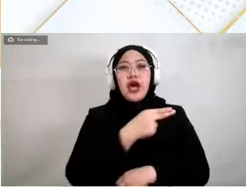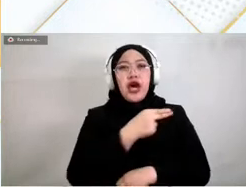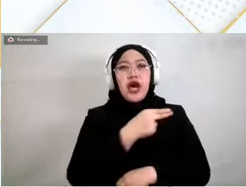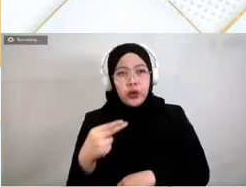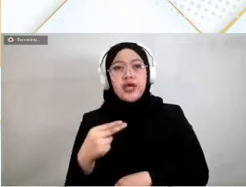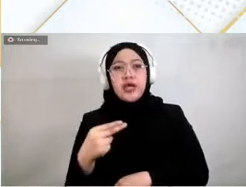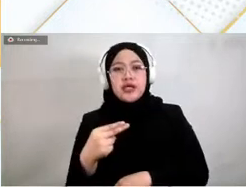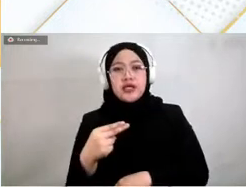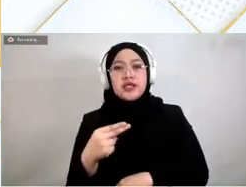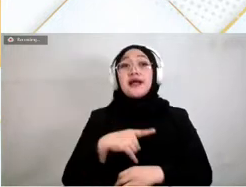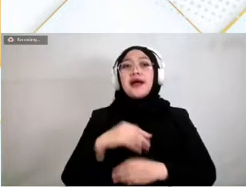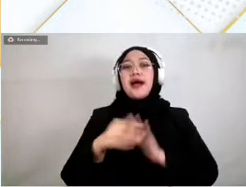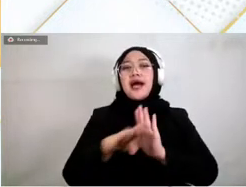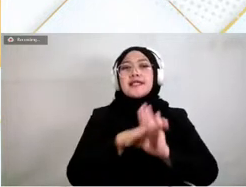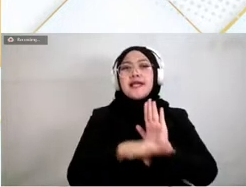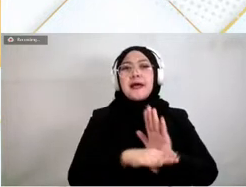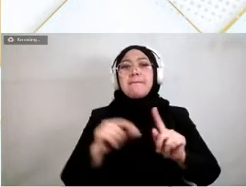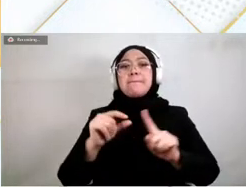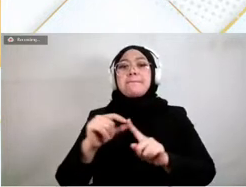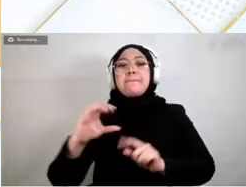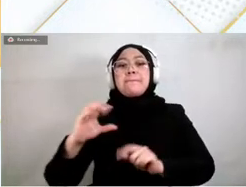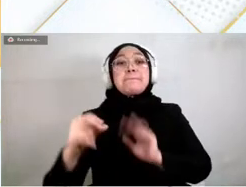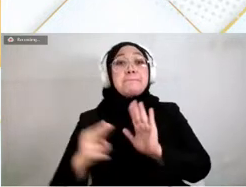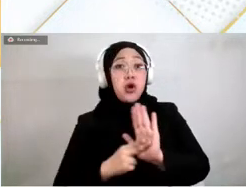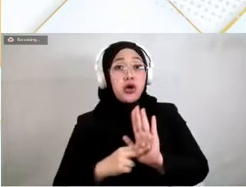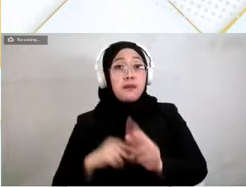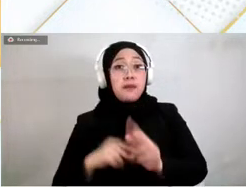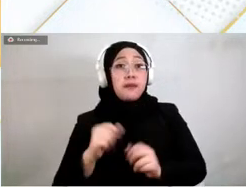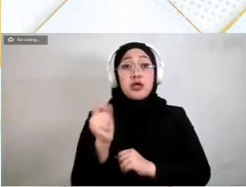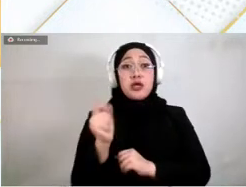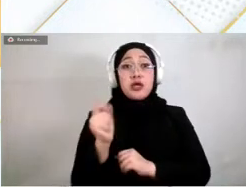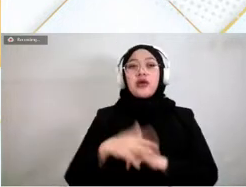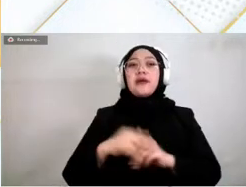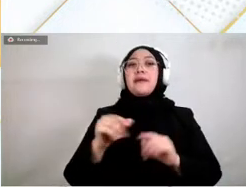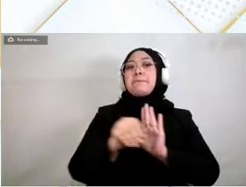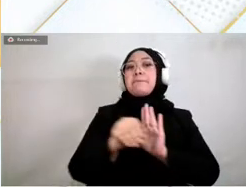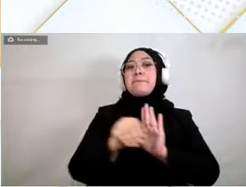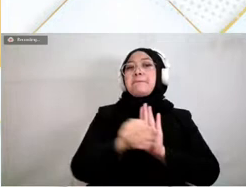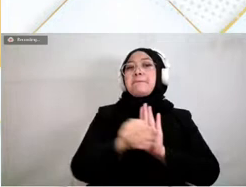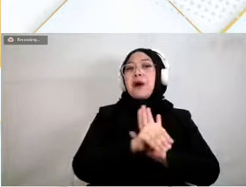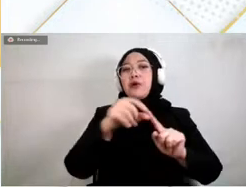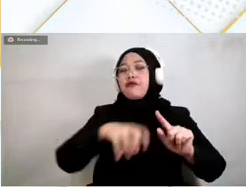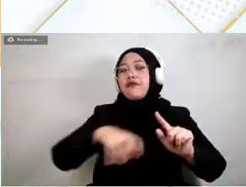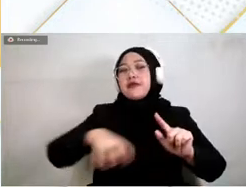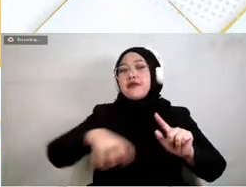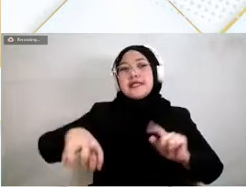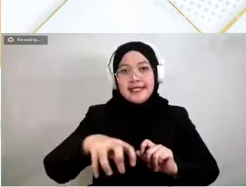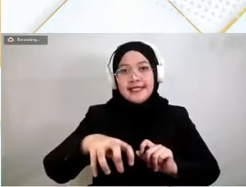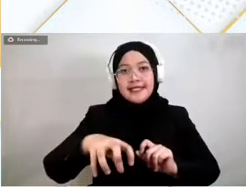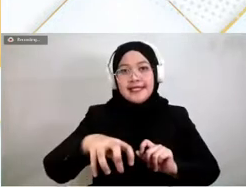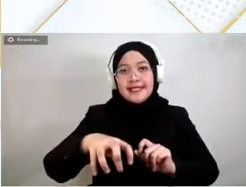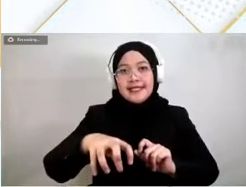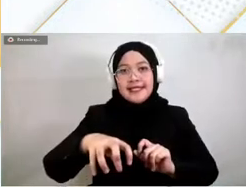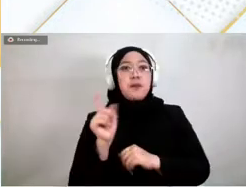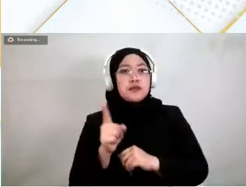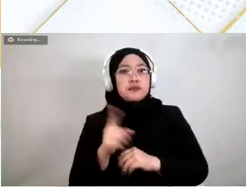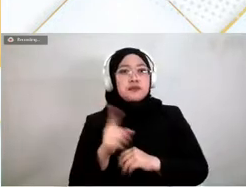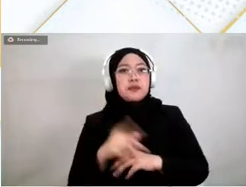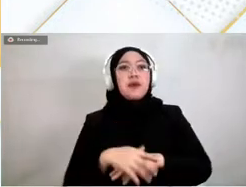Sport Week scheduled to be held in Papua Province, which is considered to be the largest